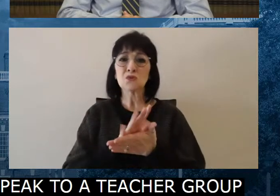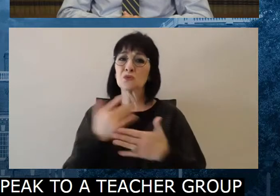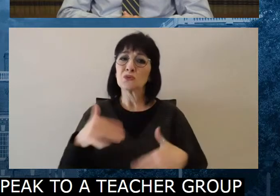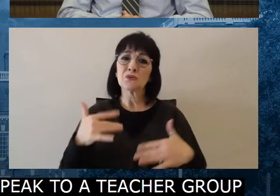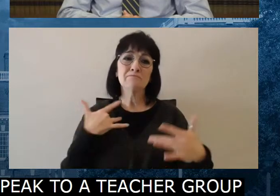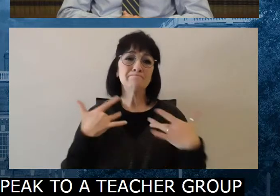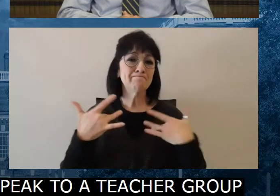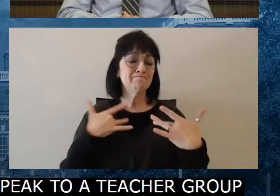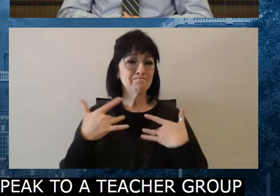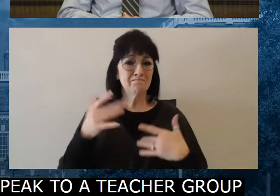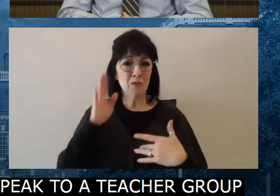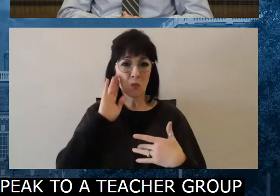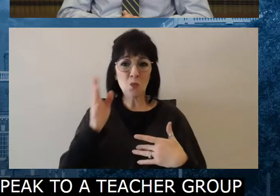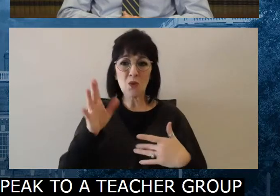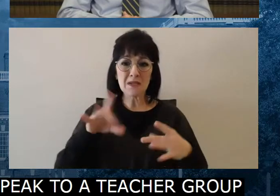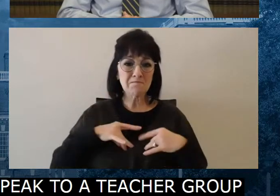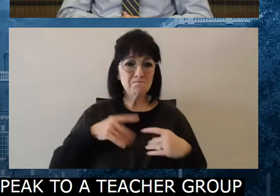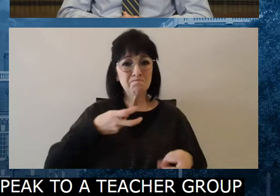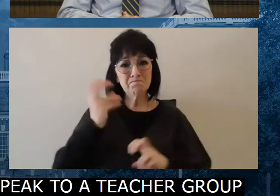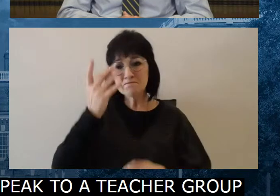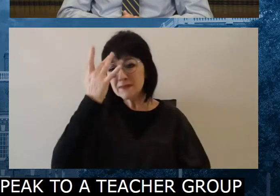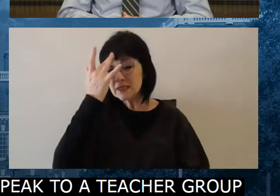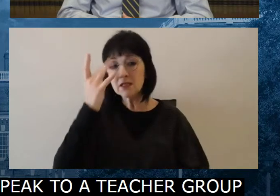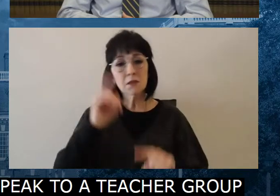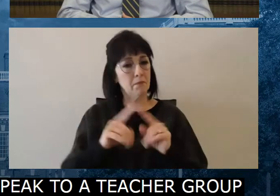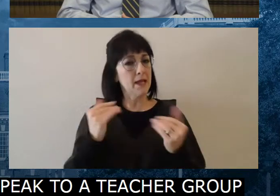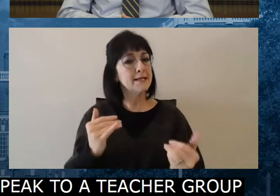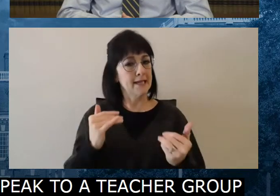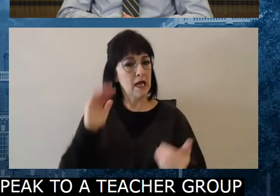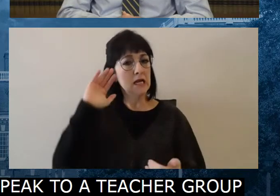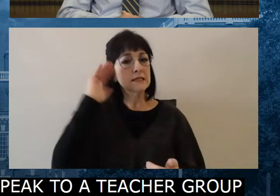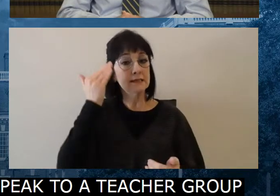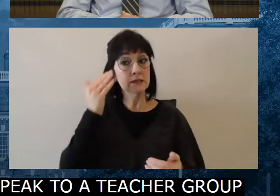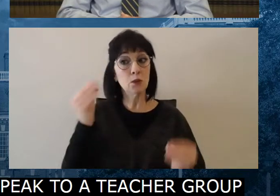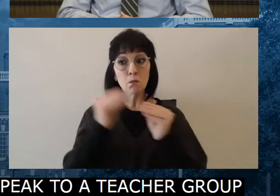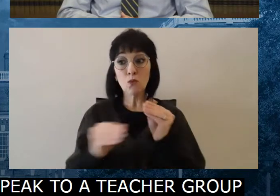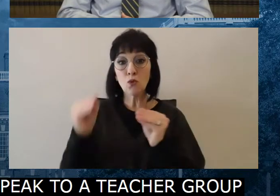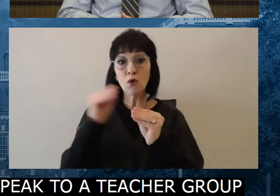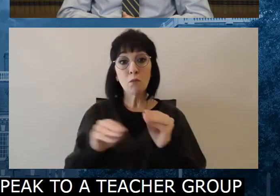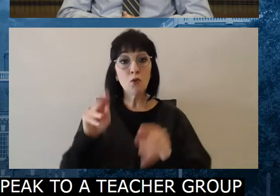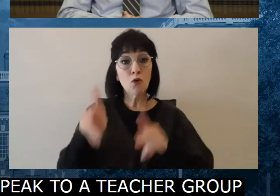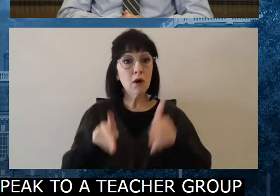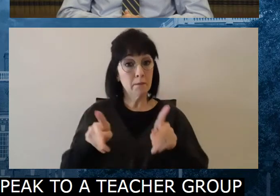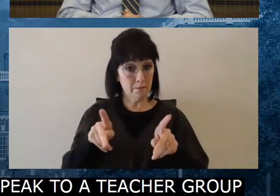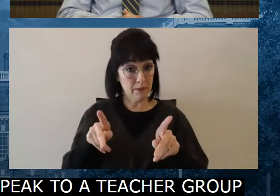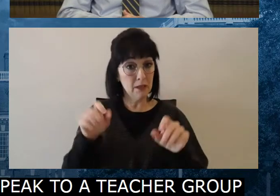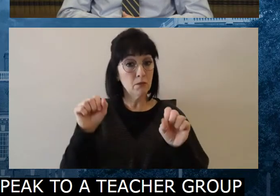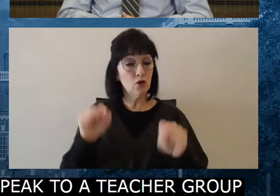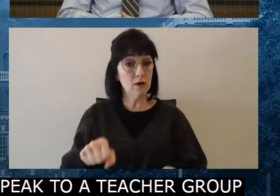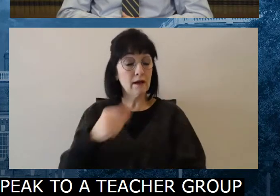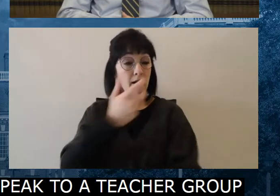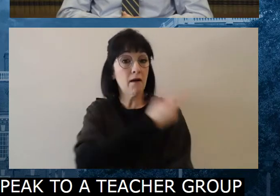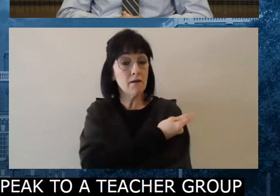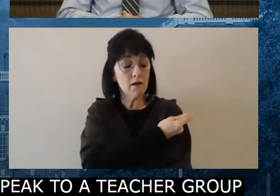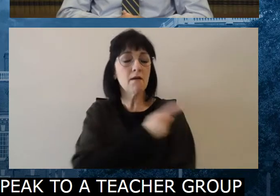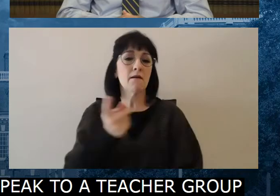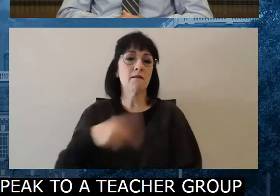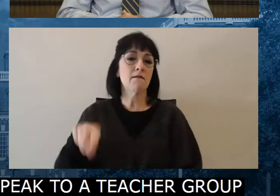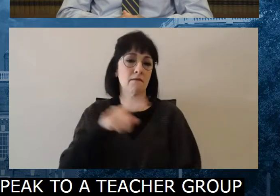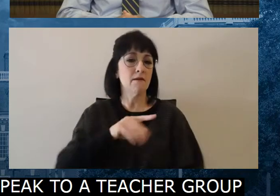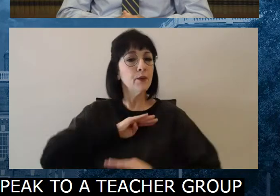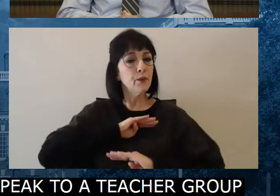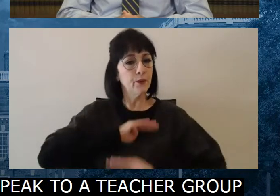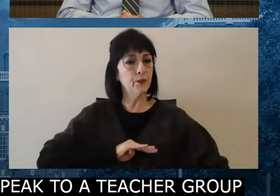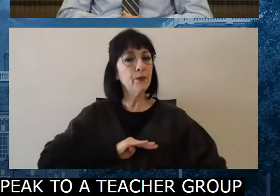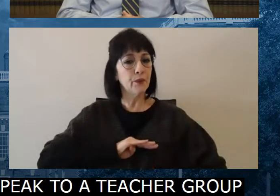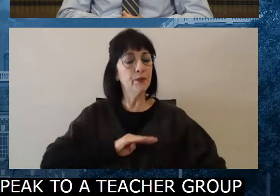We do have, as I said, over 70,000 students in public and private schools back in classrooms, and that's